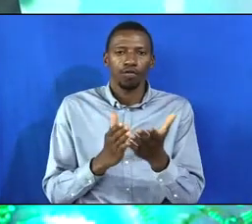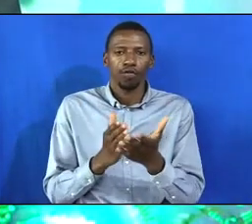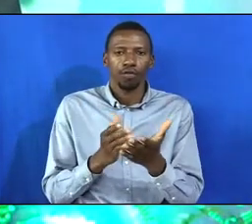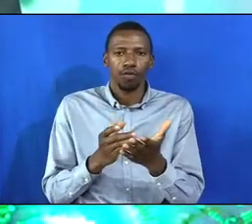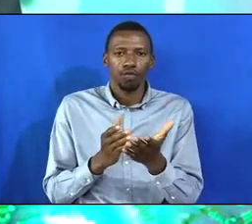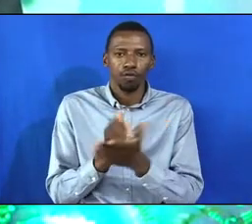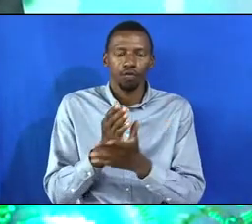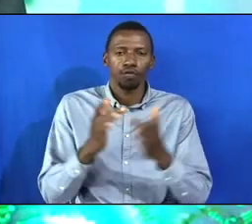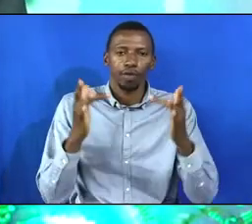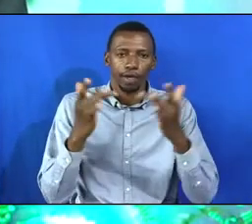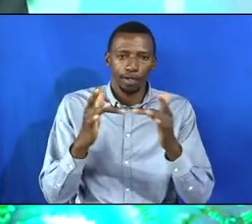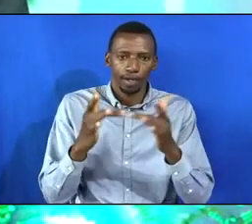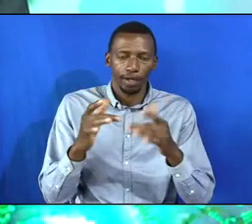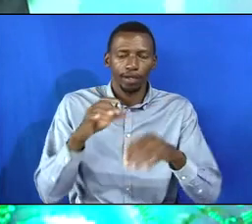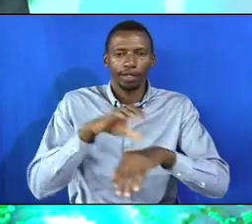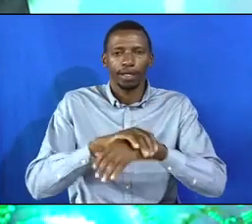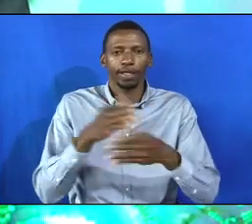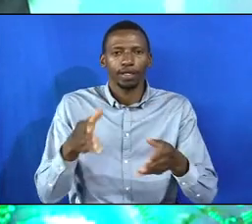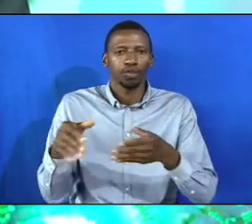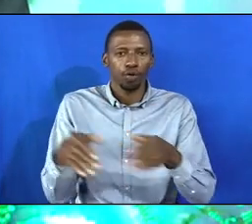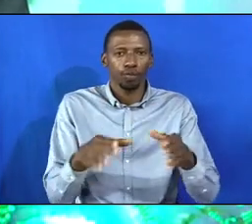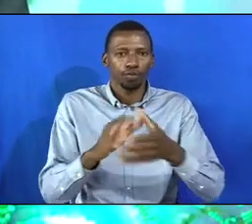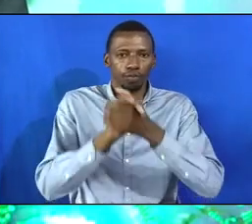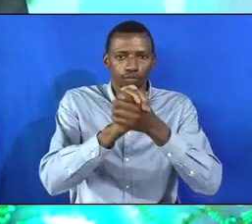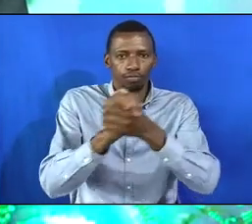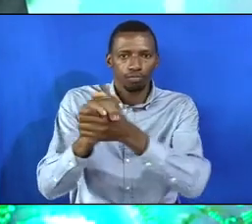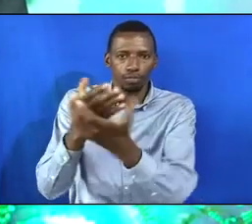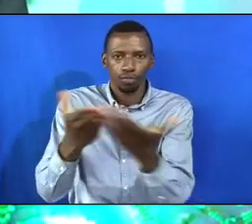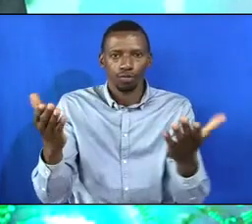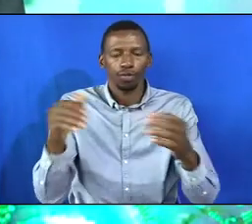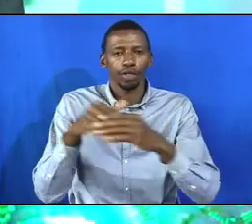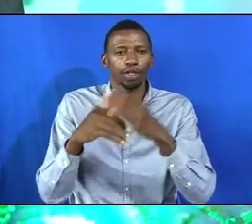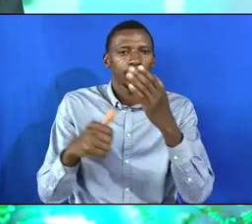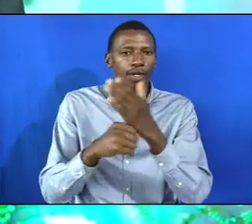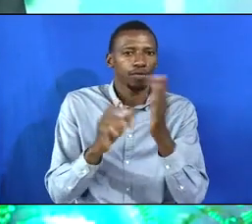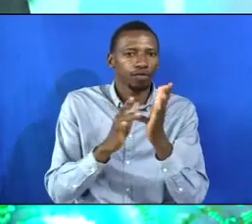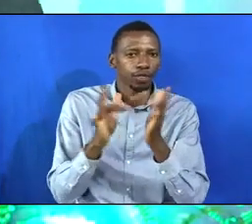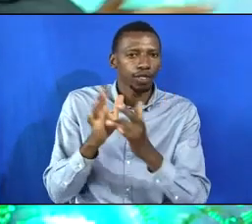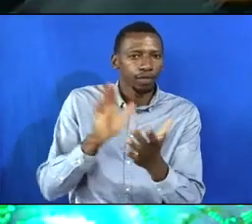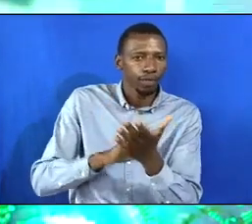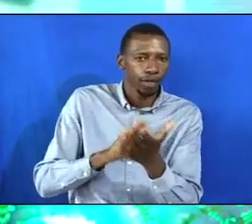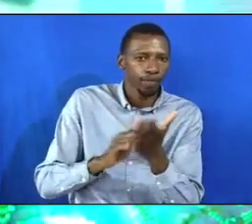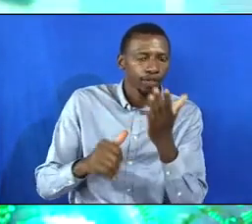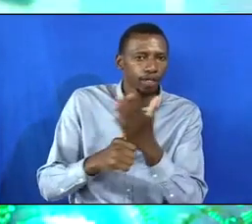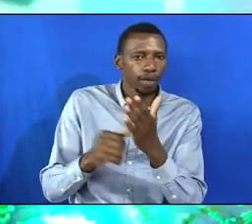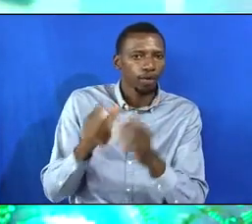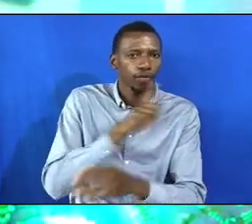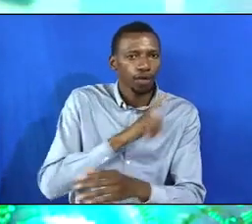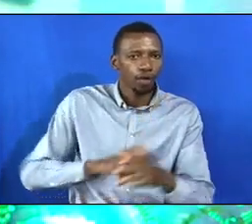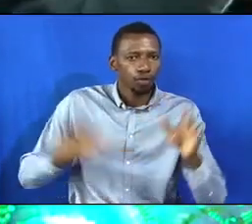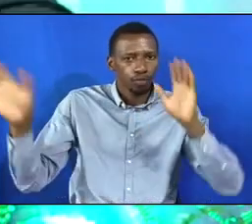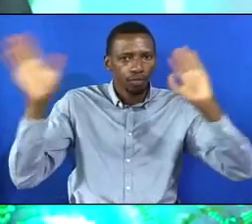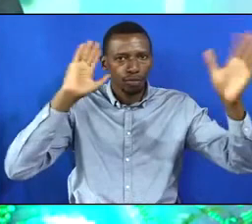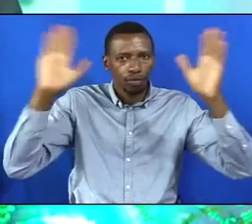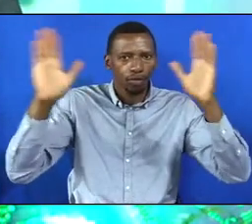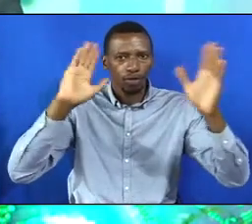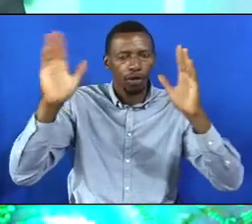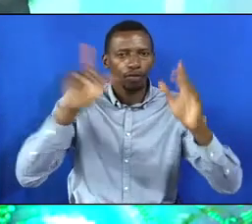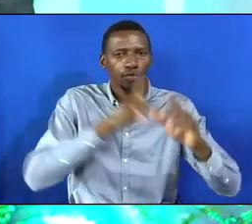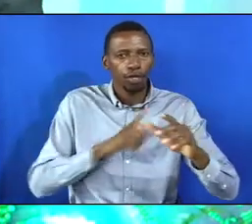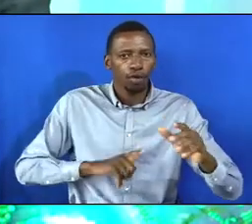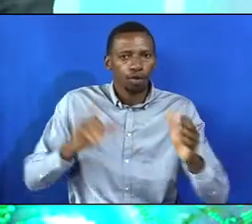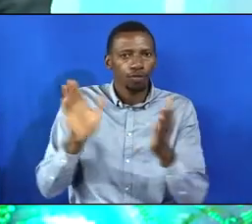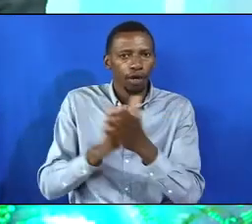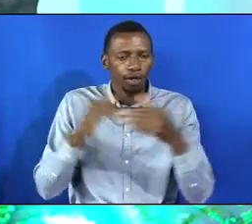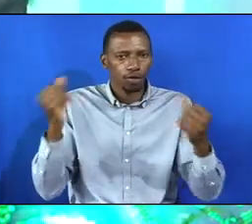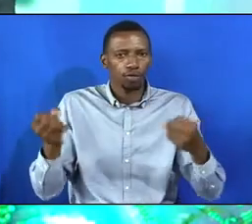this opportunity, I greet you in the name of Jesus, praise the name of the Lord. Will you wave to the Lord, hallelujah?